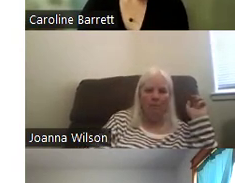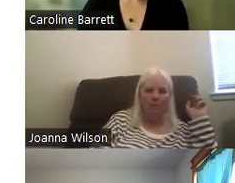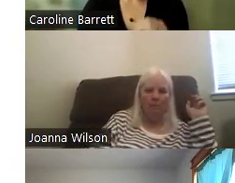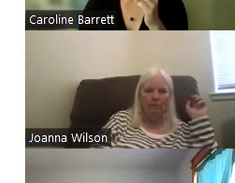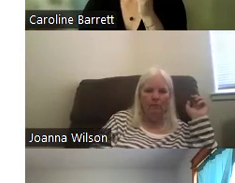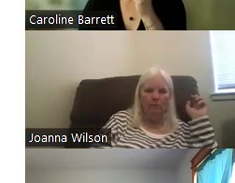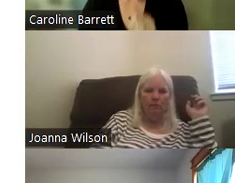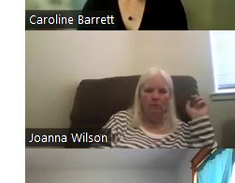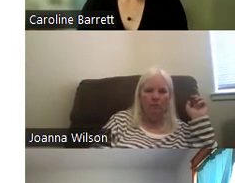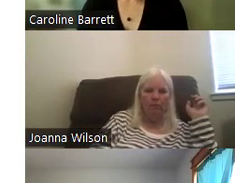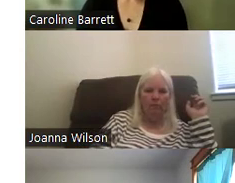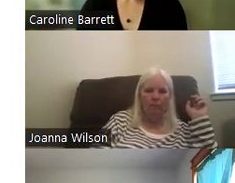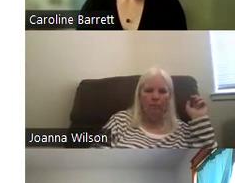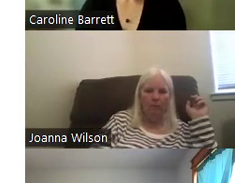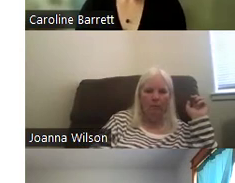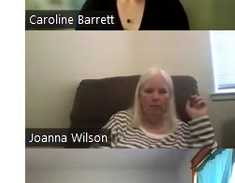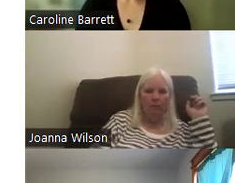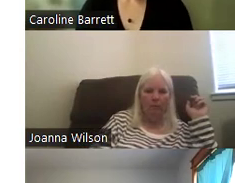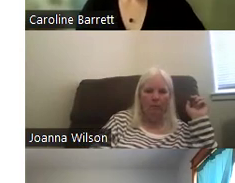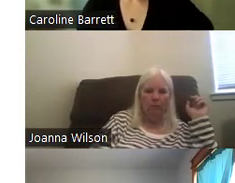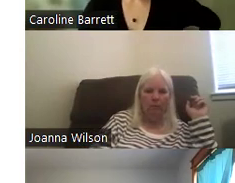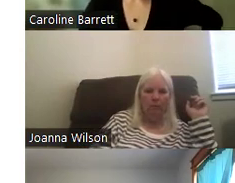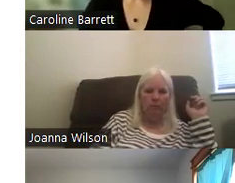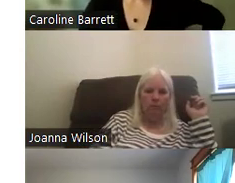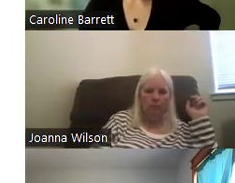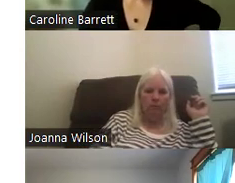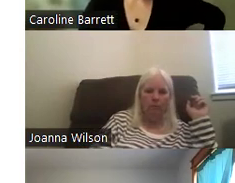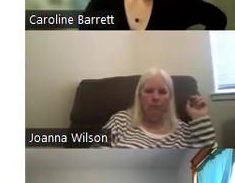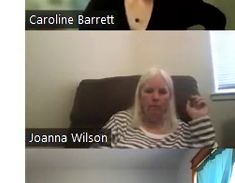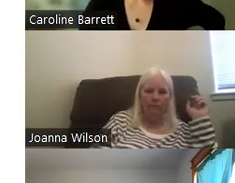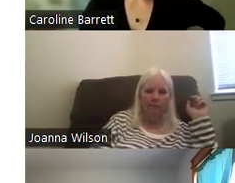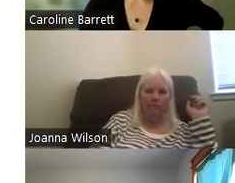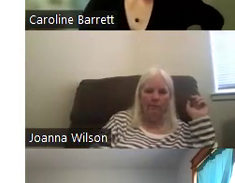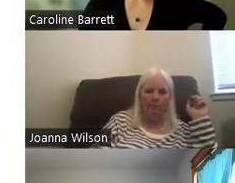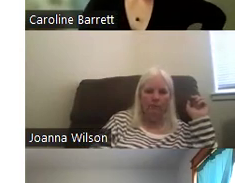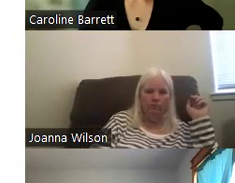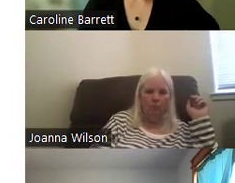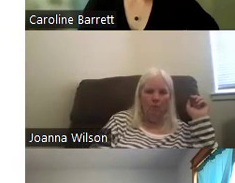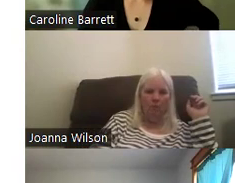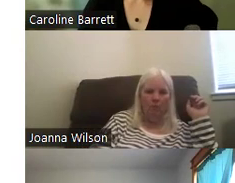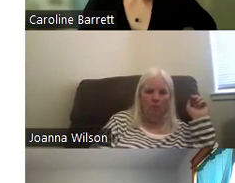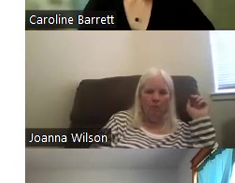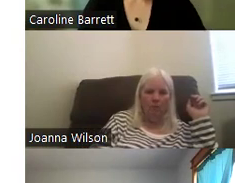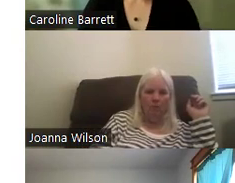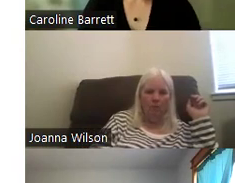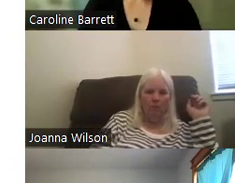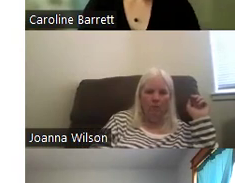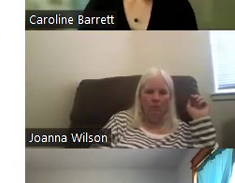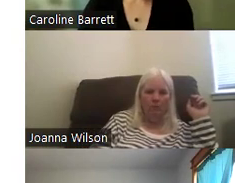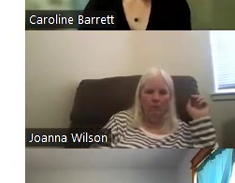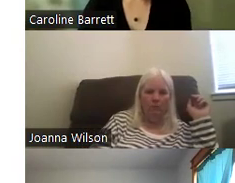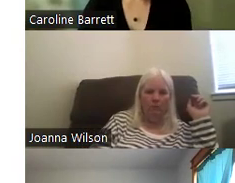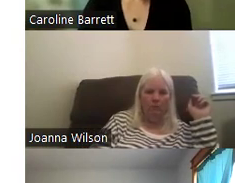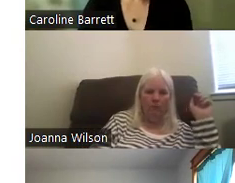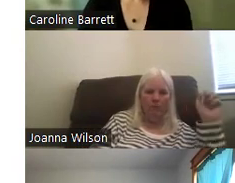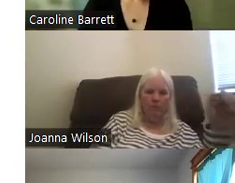and empower them to really access the benefits and access the services that they have a right to access. And so what we've done with these tools